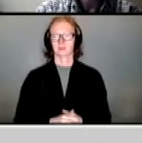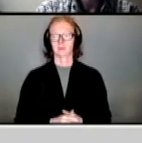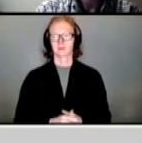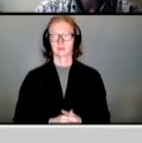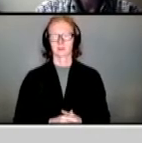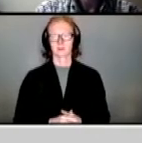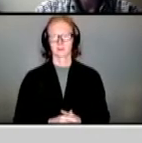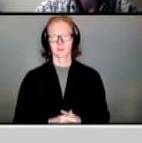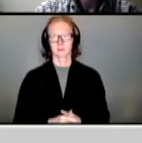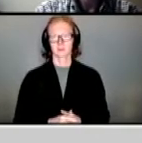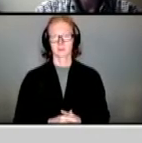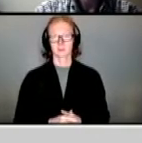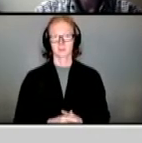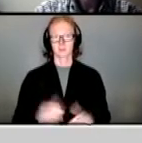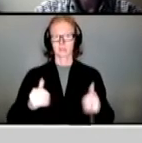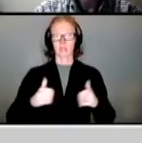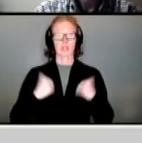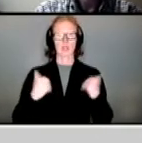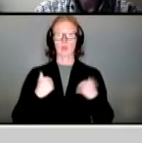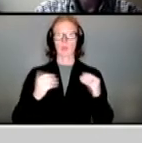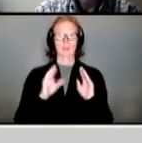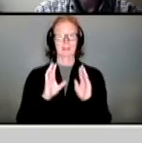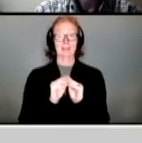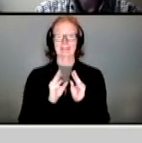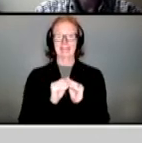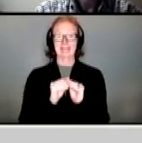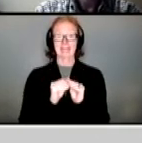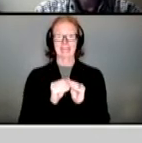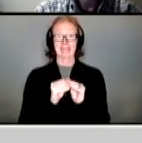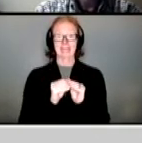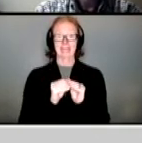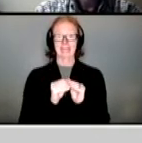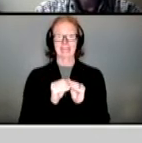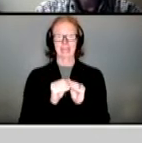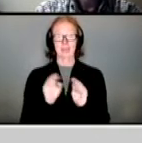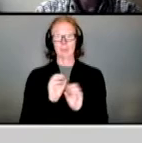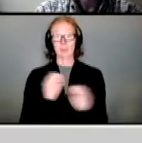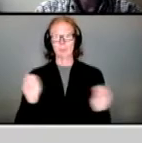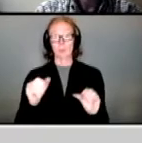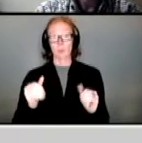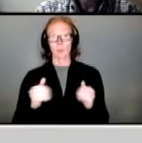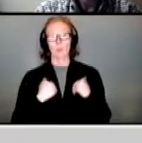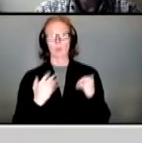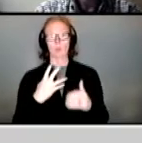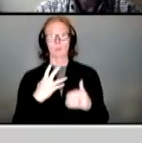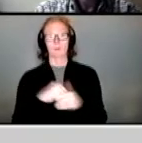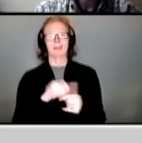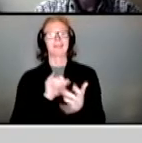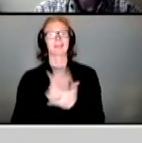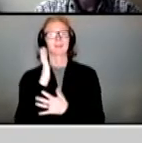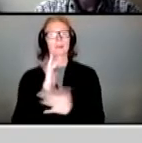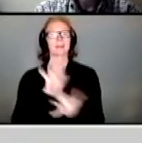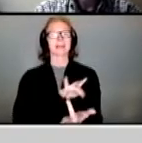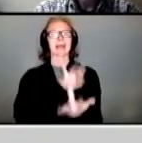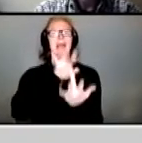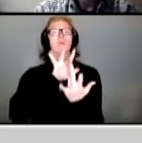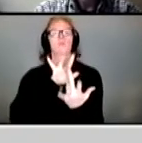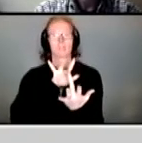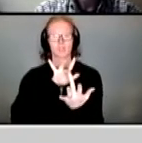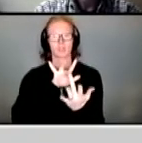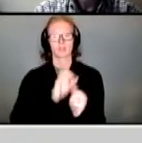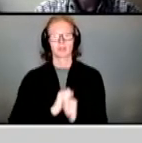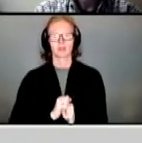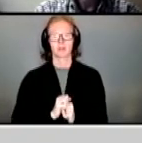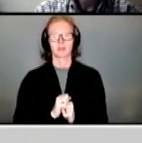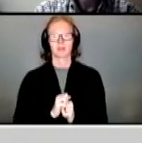our youth committee does not have youth as a part of it now. So that's why they're outreach. That's why